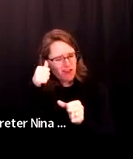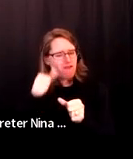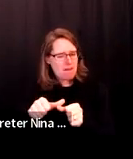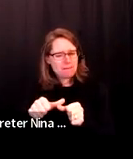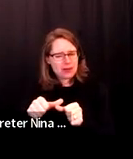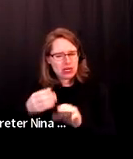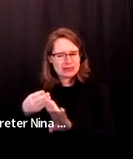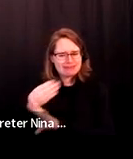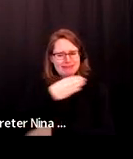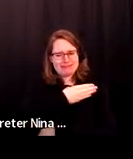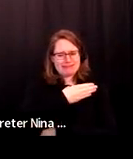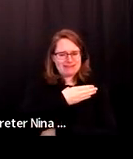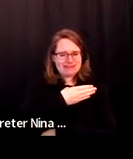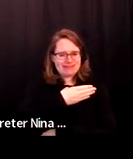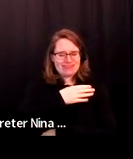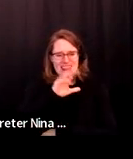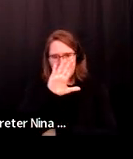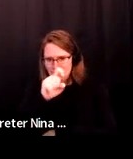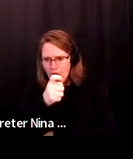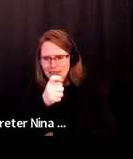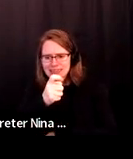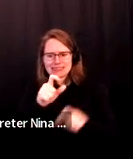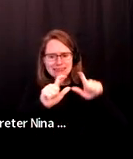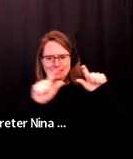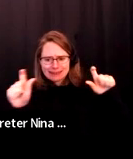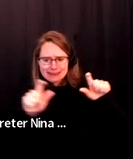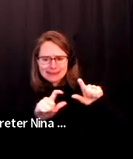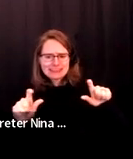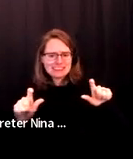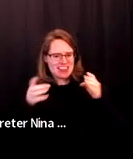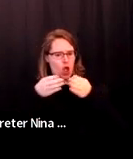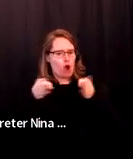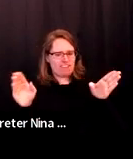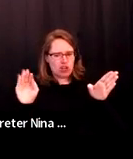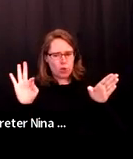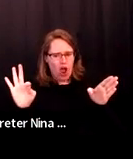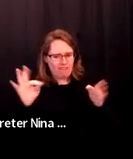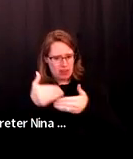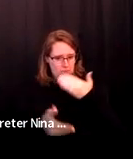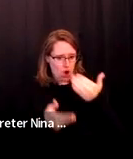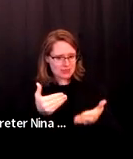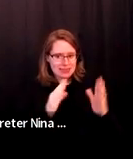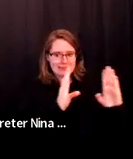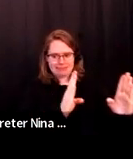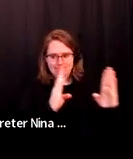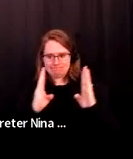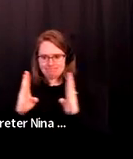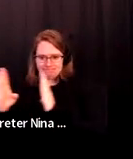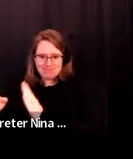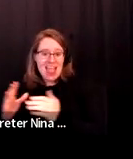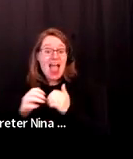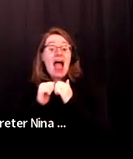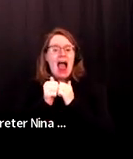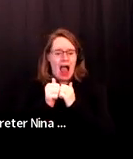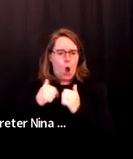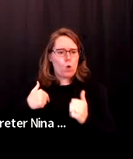the boxes and kind of the overview of the process, that it's the how we get there, I think, is